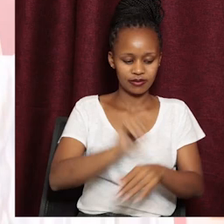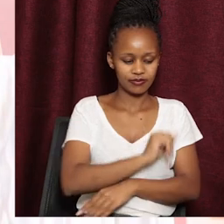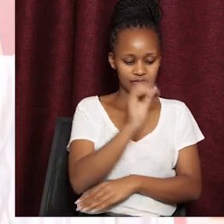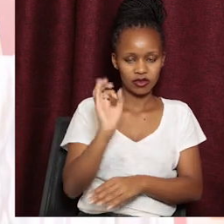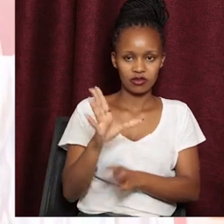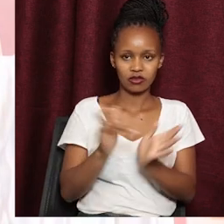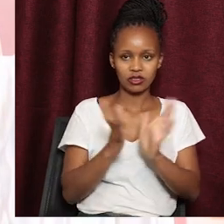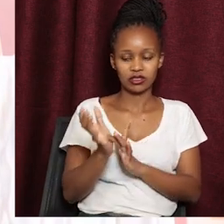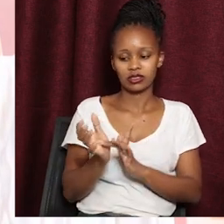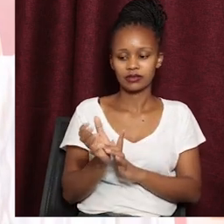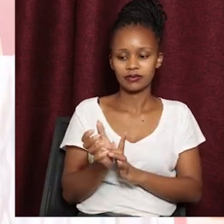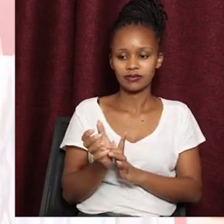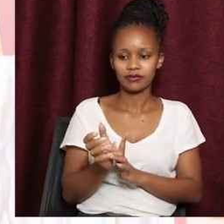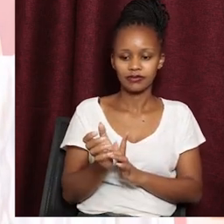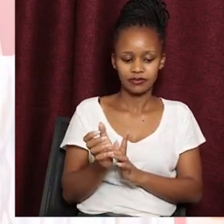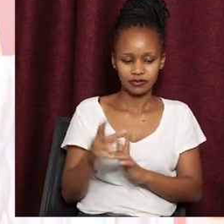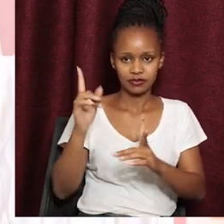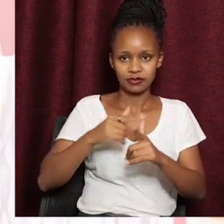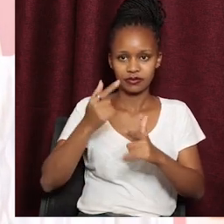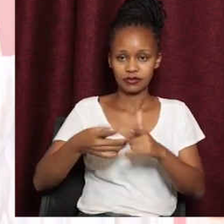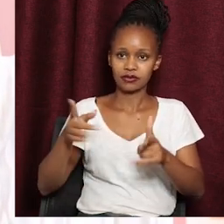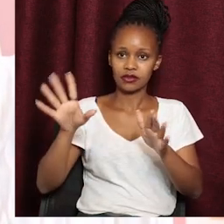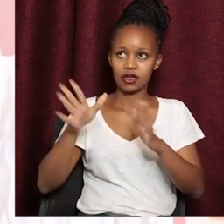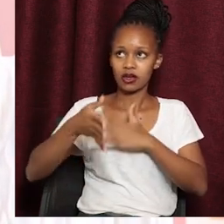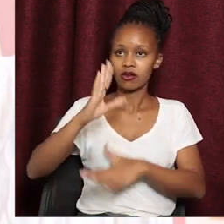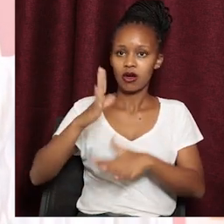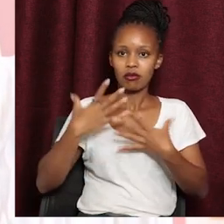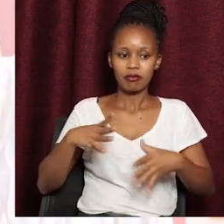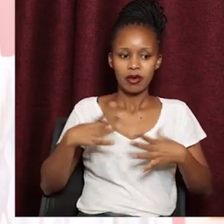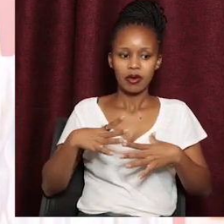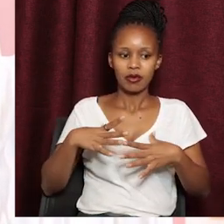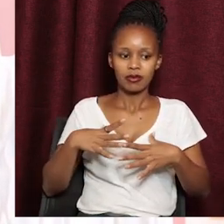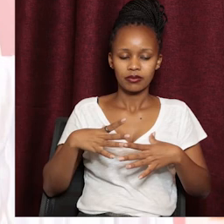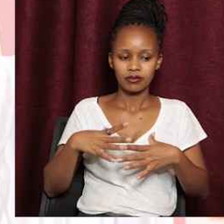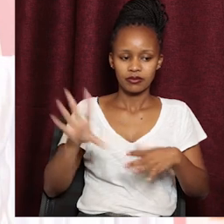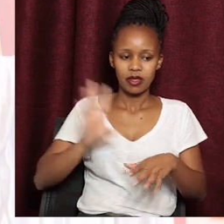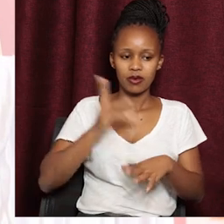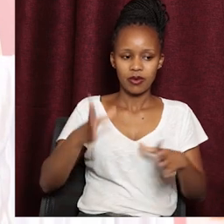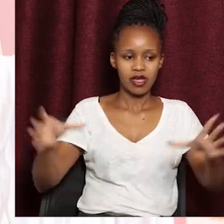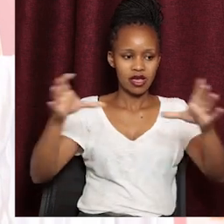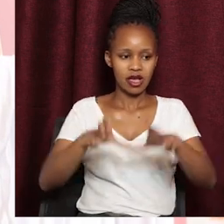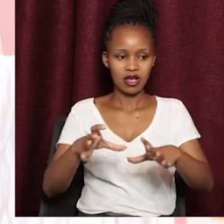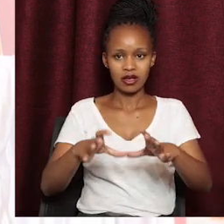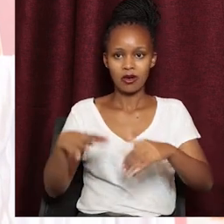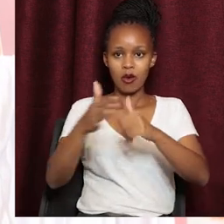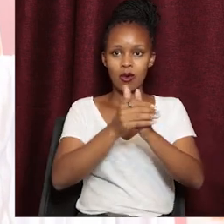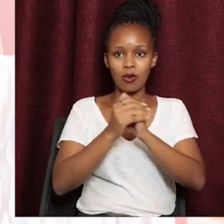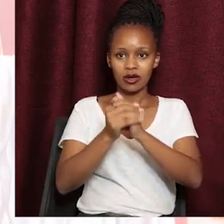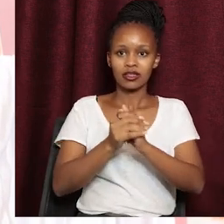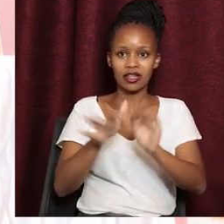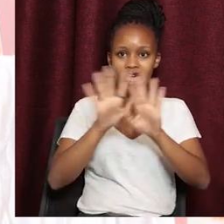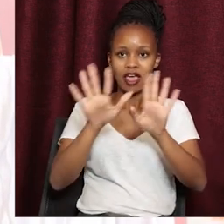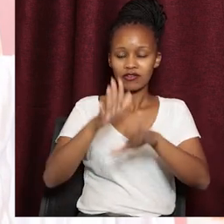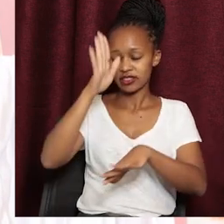resurrection of Jesus. Hence, as God's people, we gather to worship